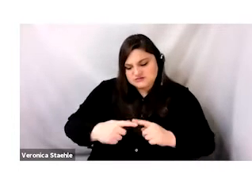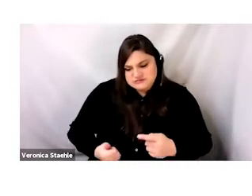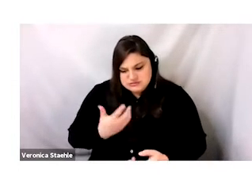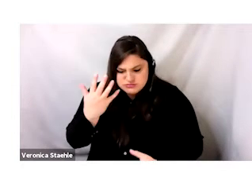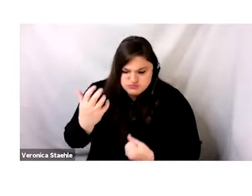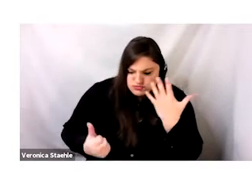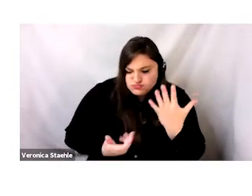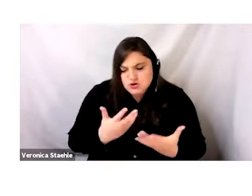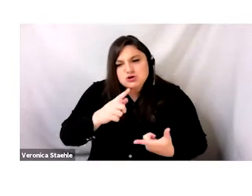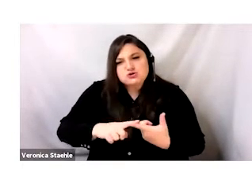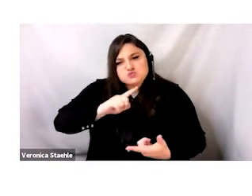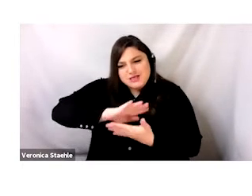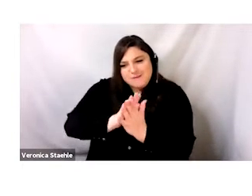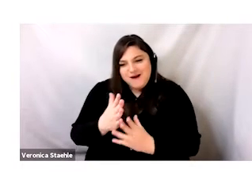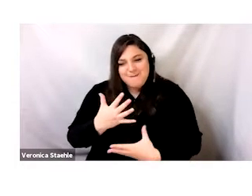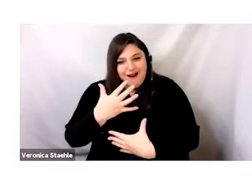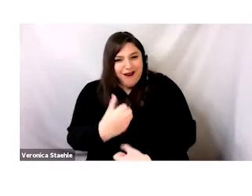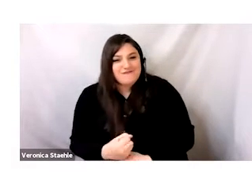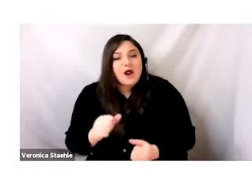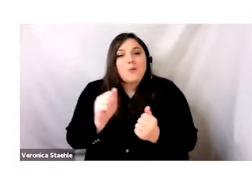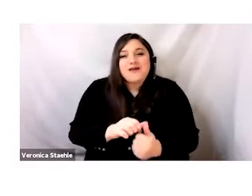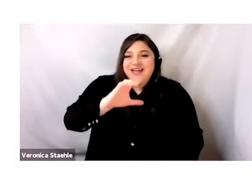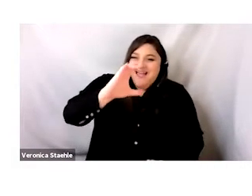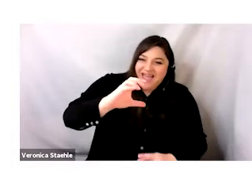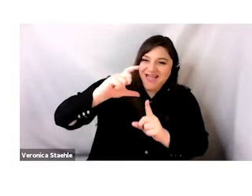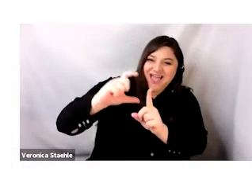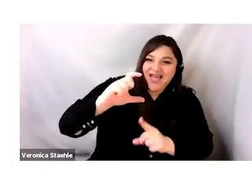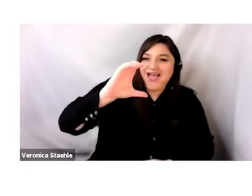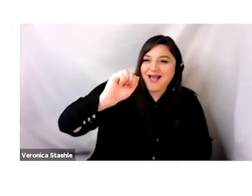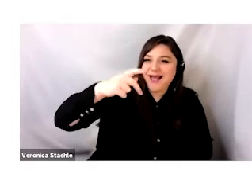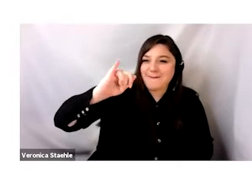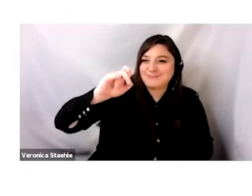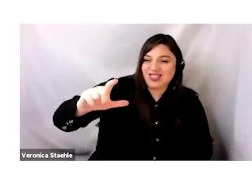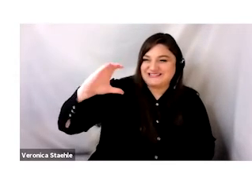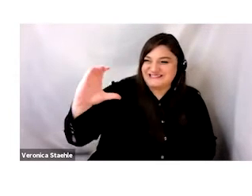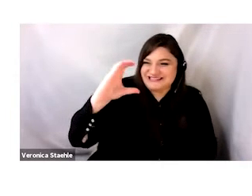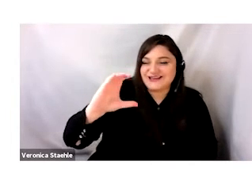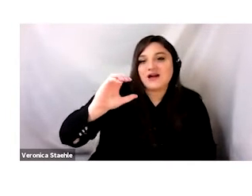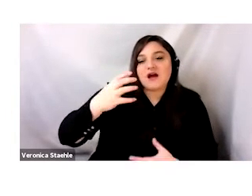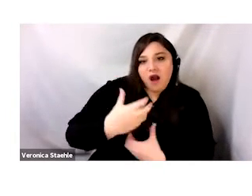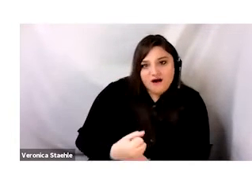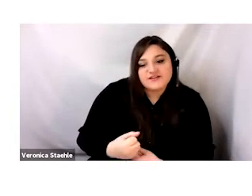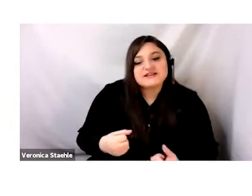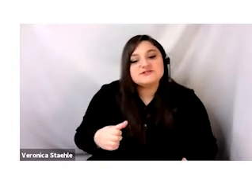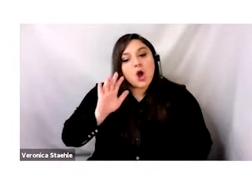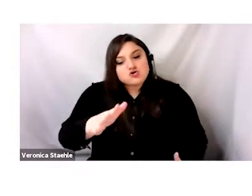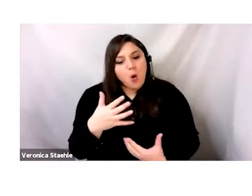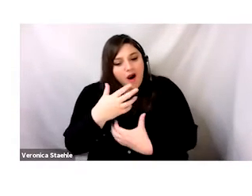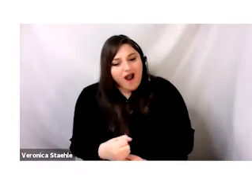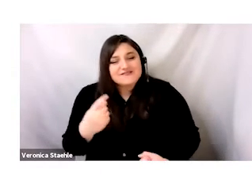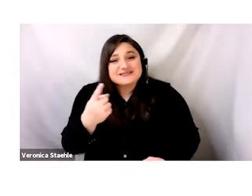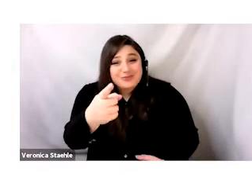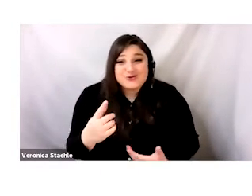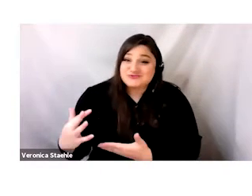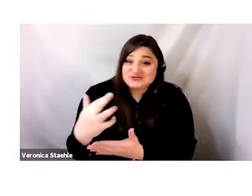C. Your confidence is something that you deserve, and your confidence is something that